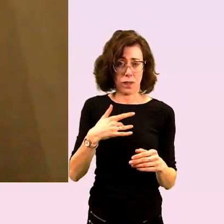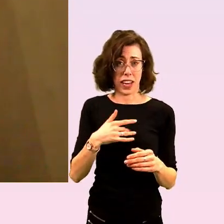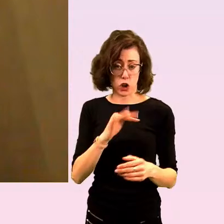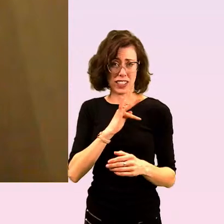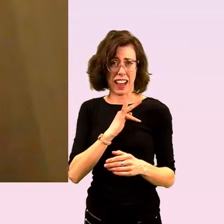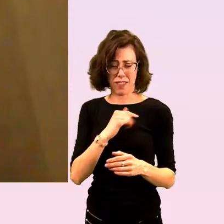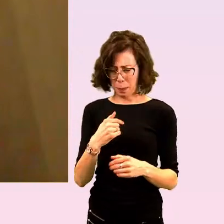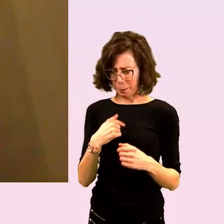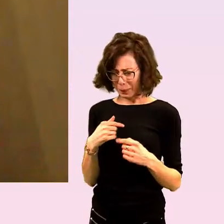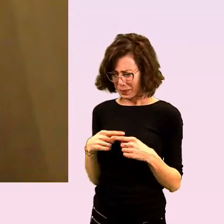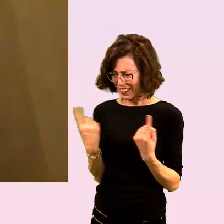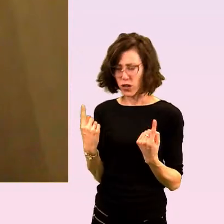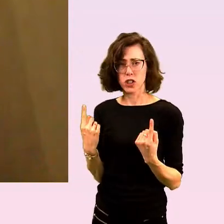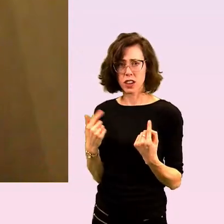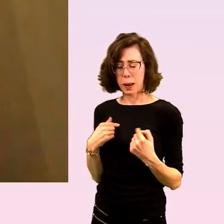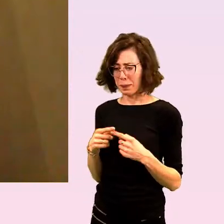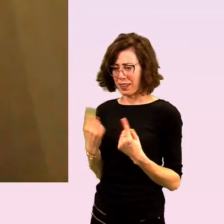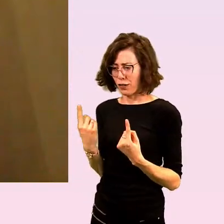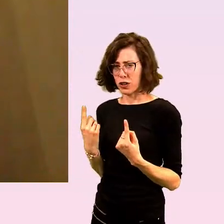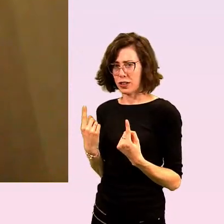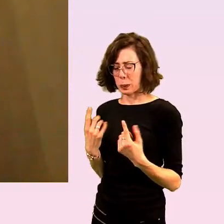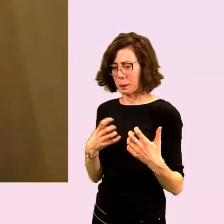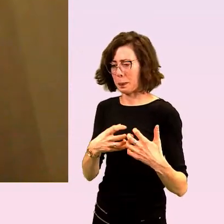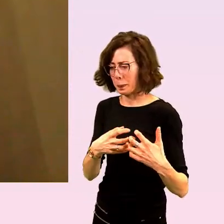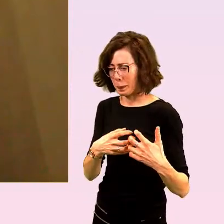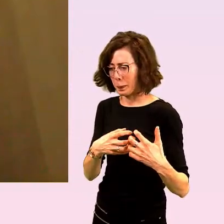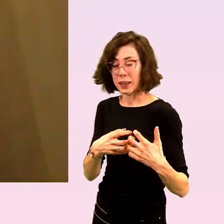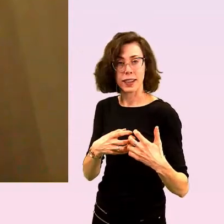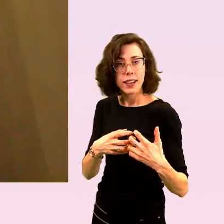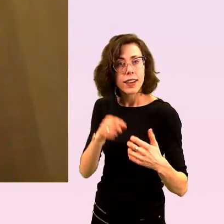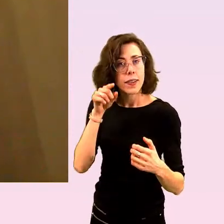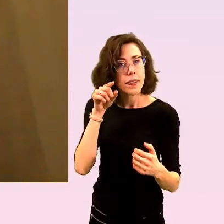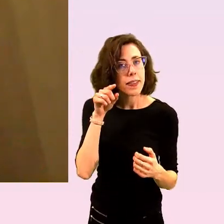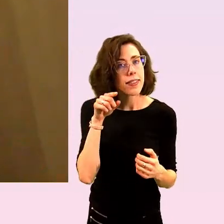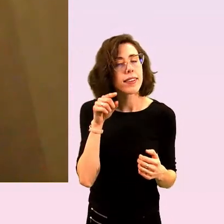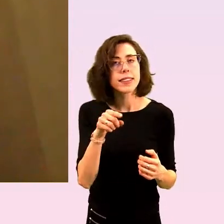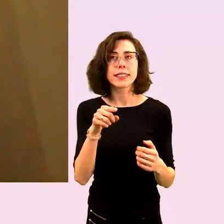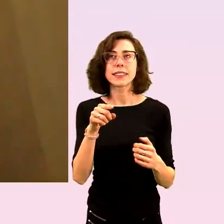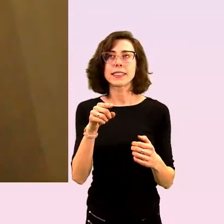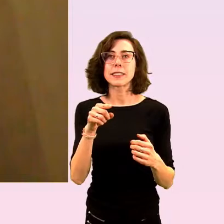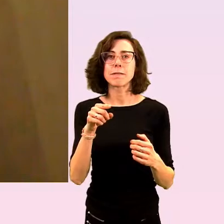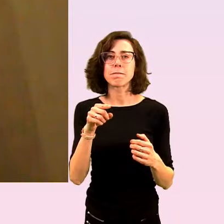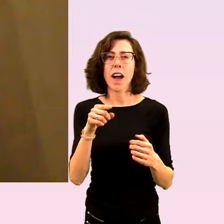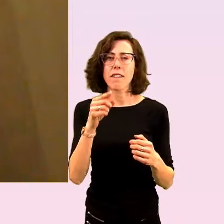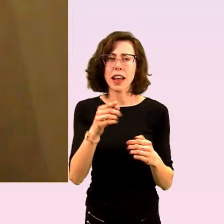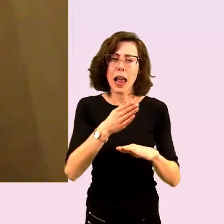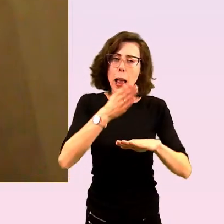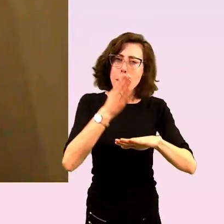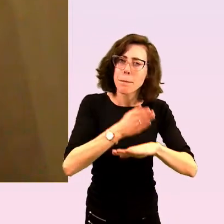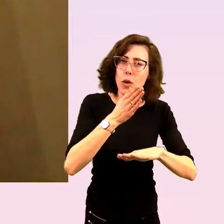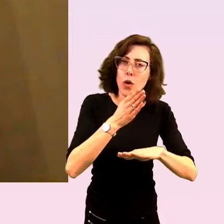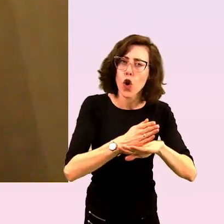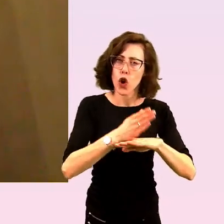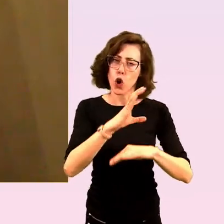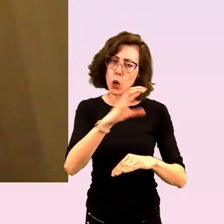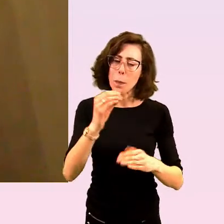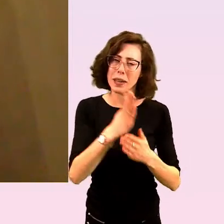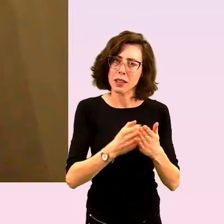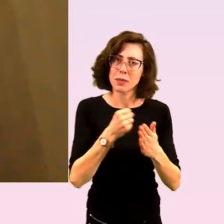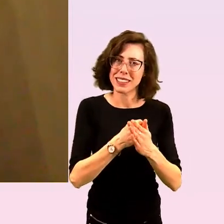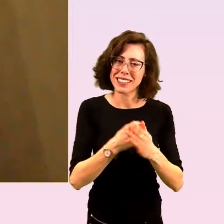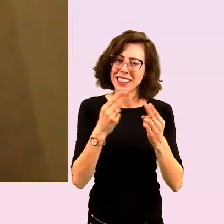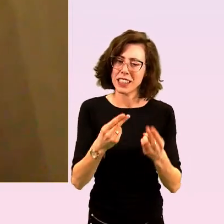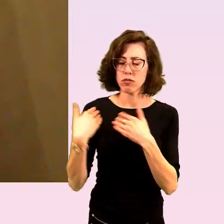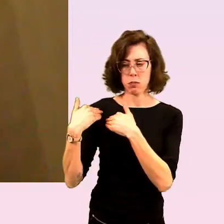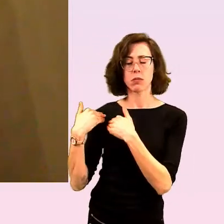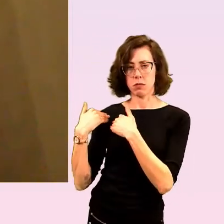different. And I think that this is where a lot of the employers need to take responsibility, but they also have